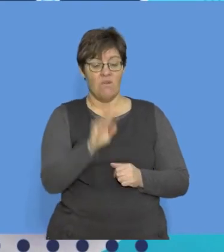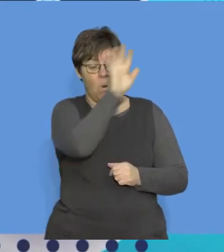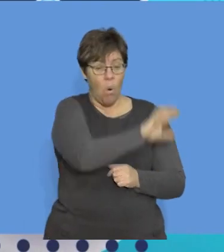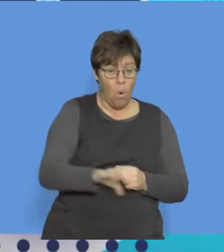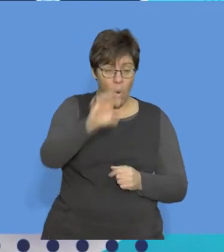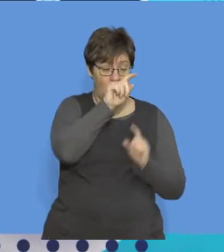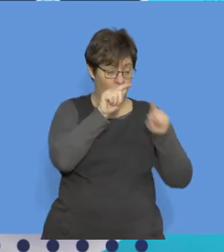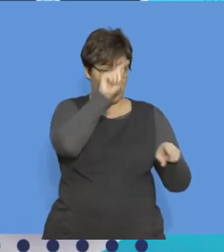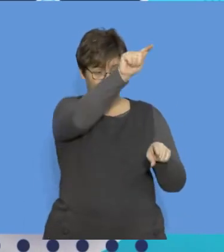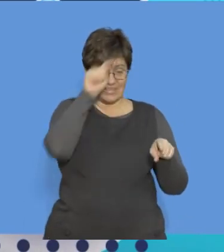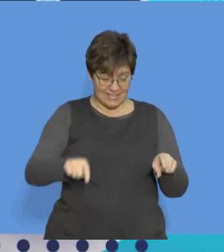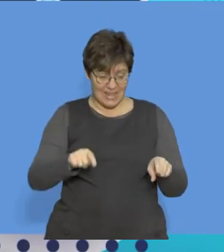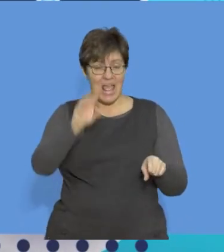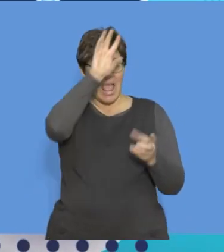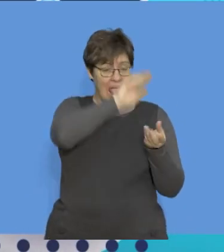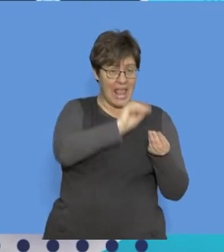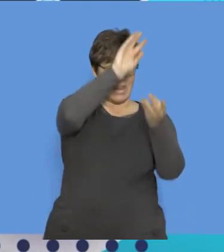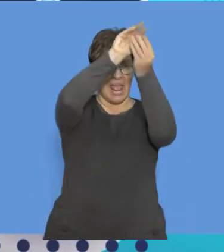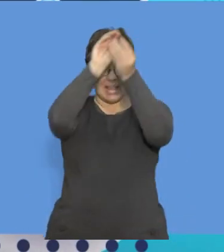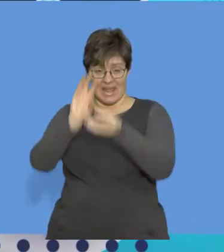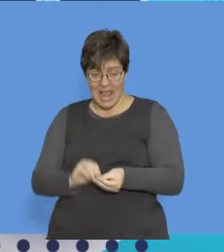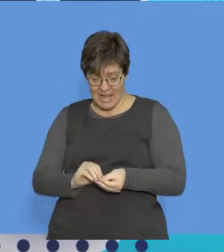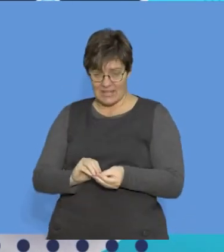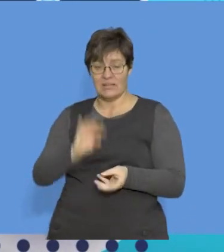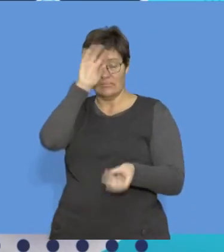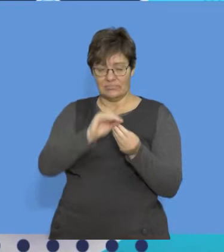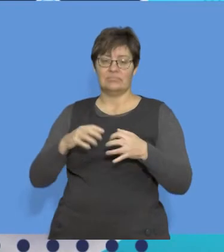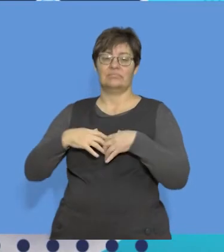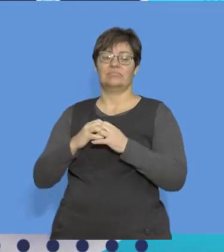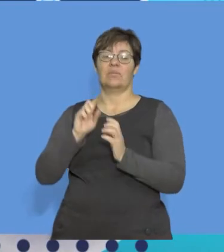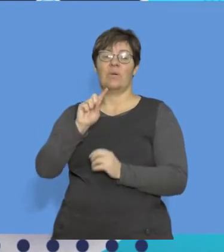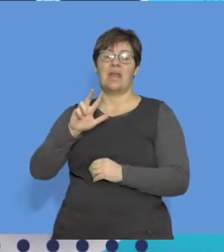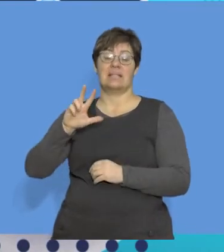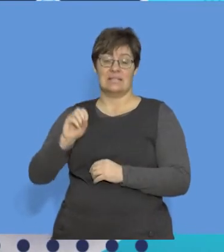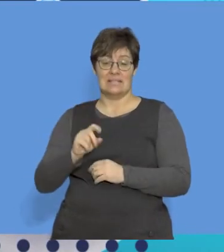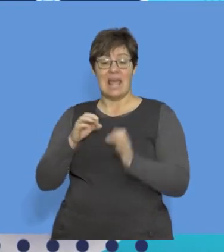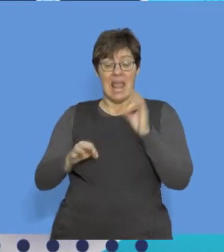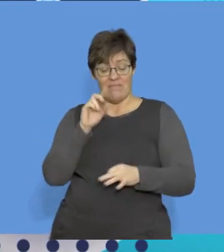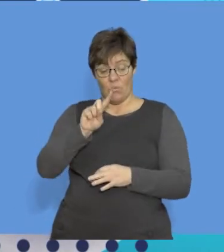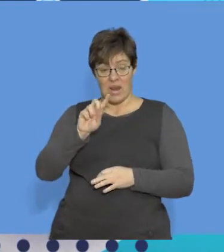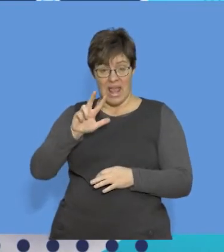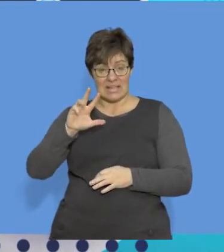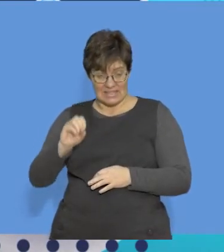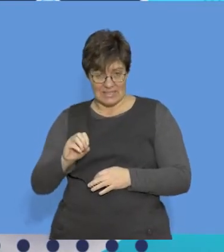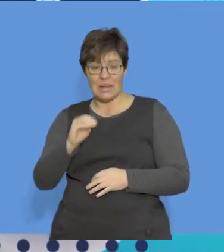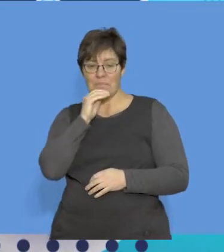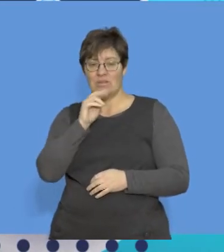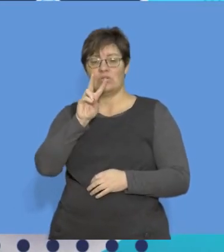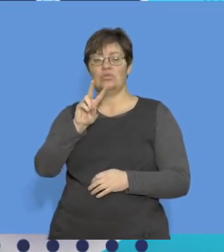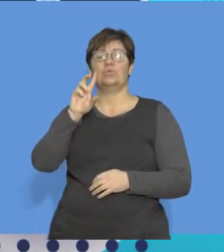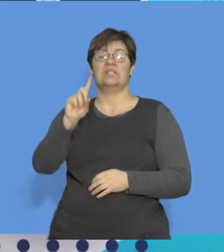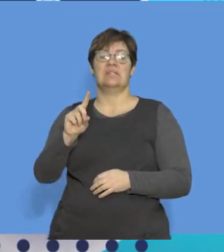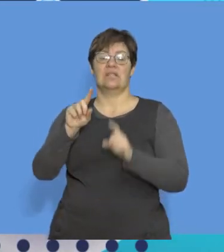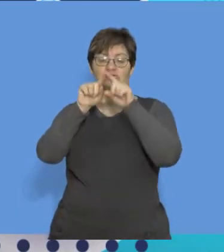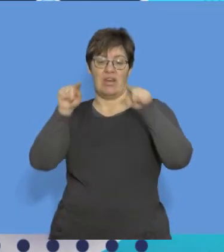add up to 180 degrees, then that shape is a triangle. it's a 2D shape